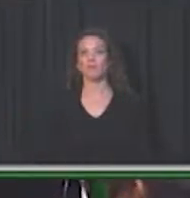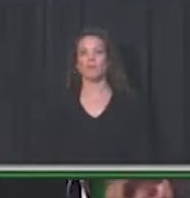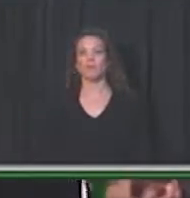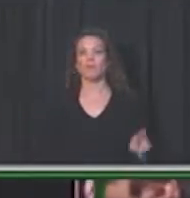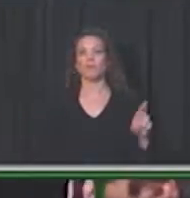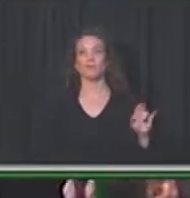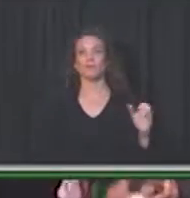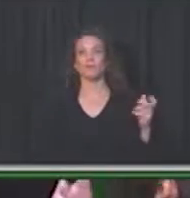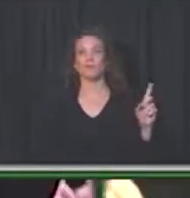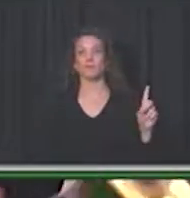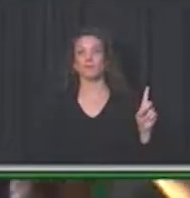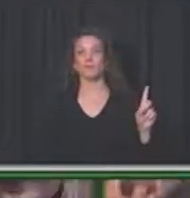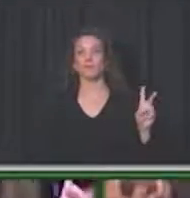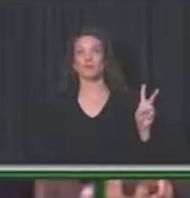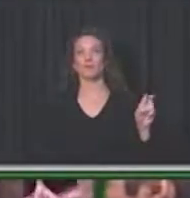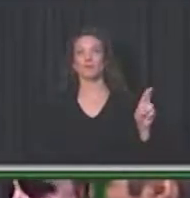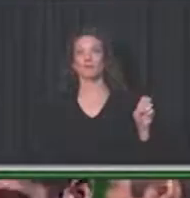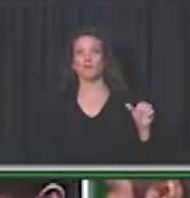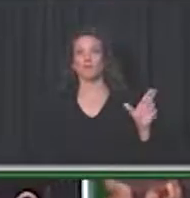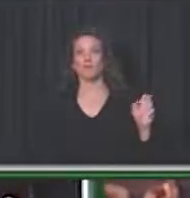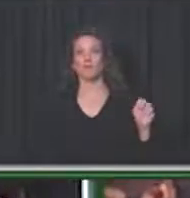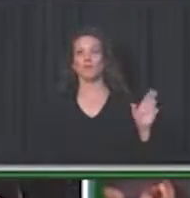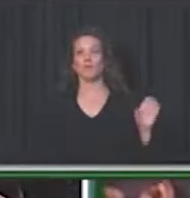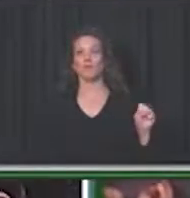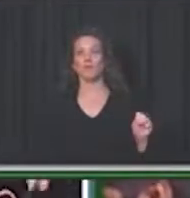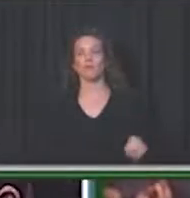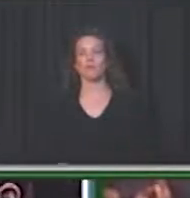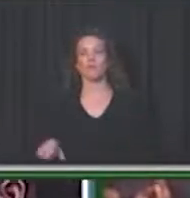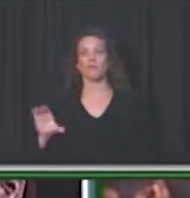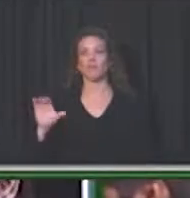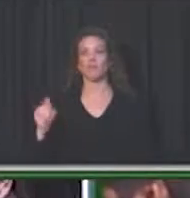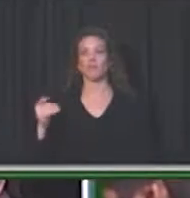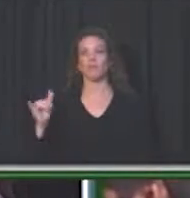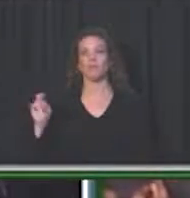Richard Cervantes. Catherine Wyland.